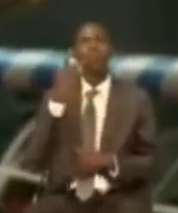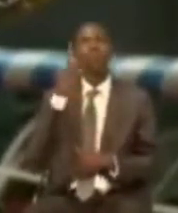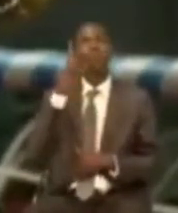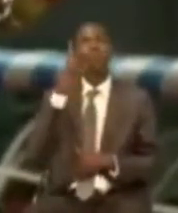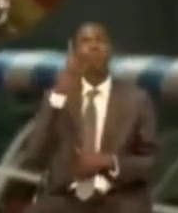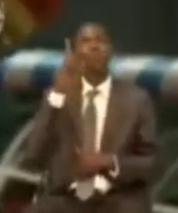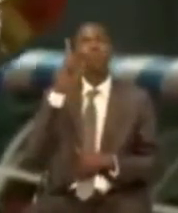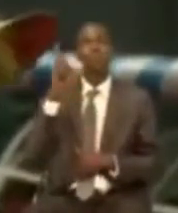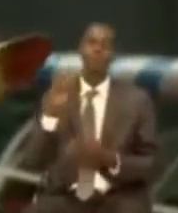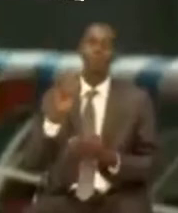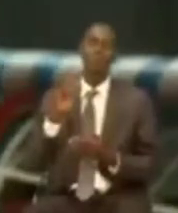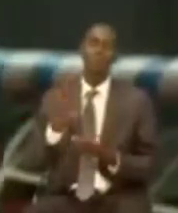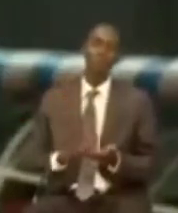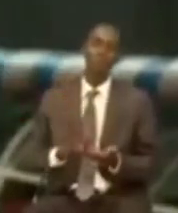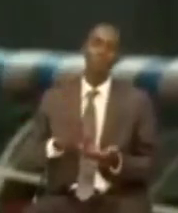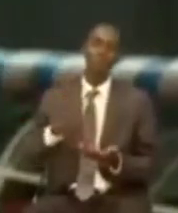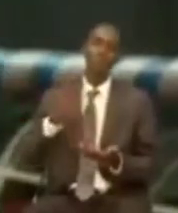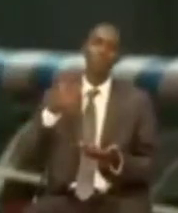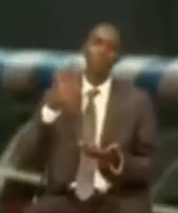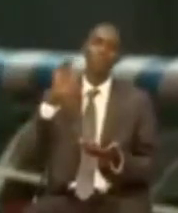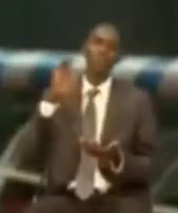glorified.